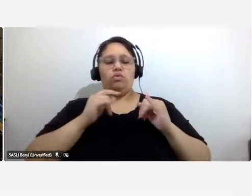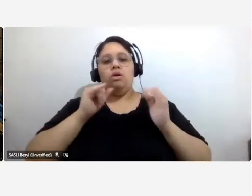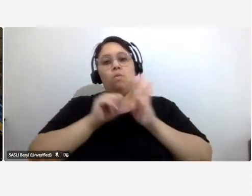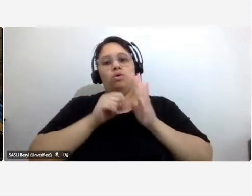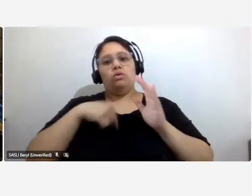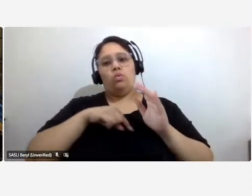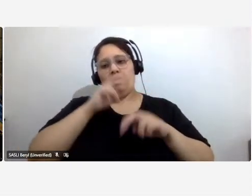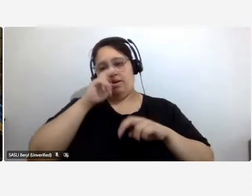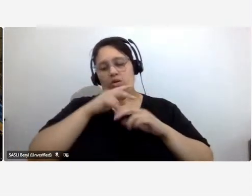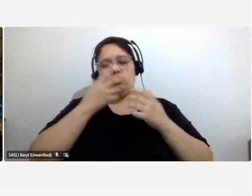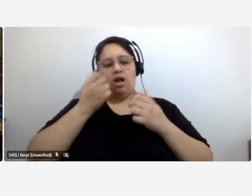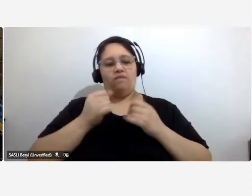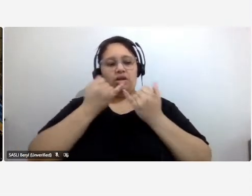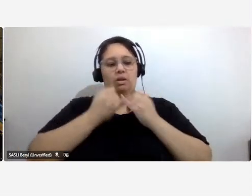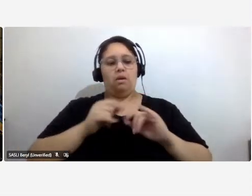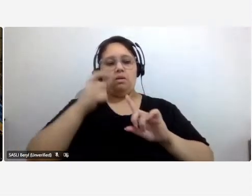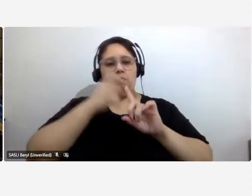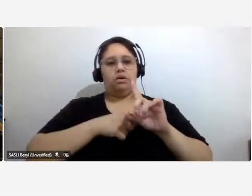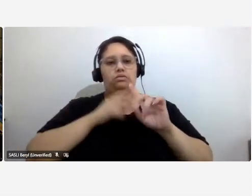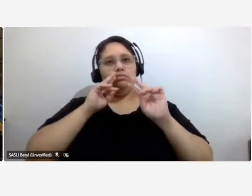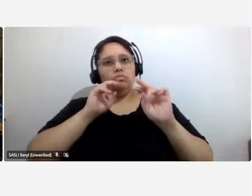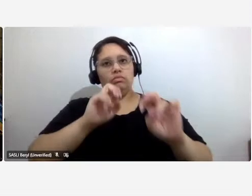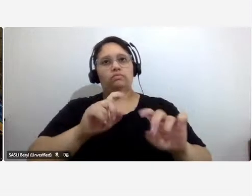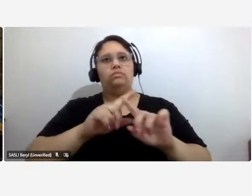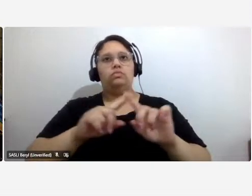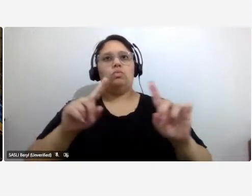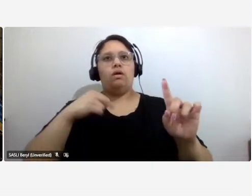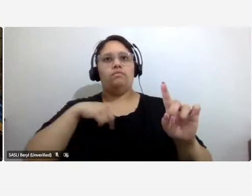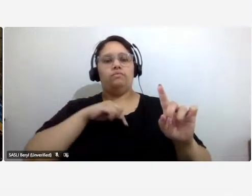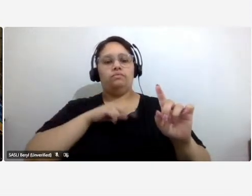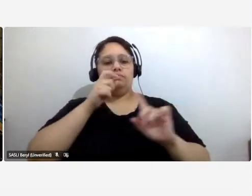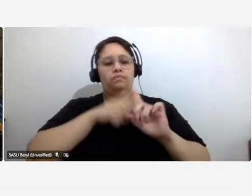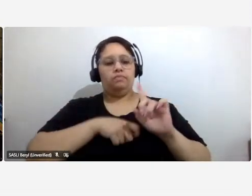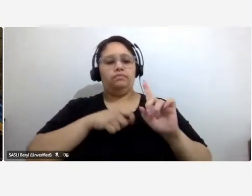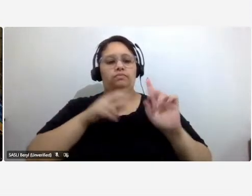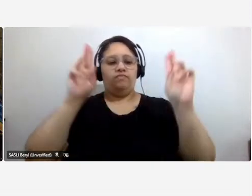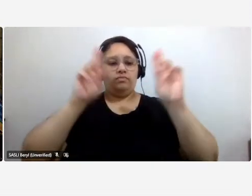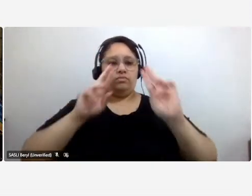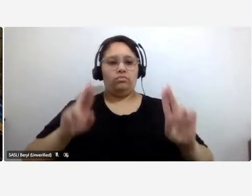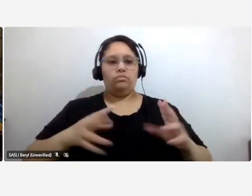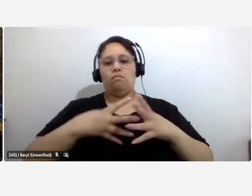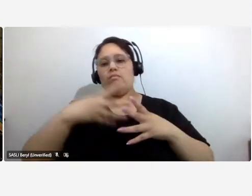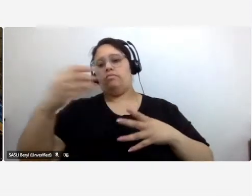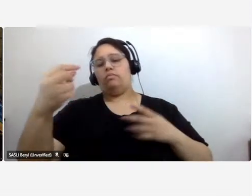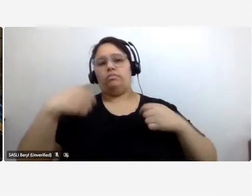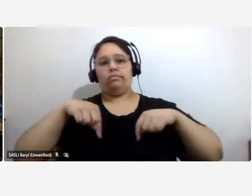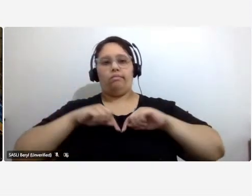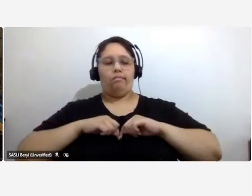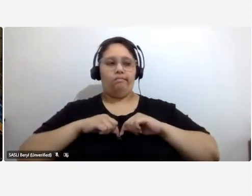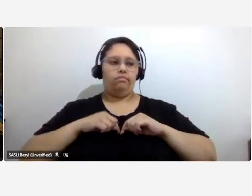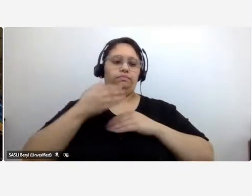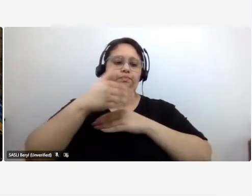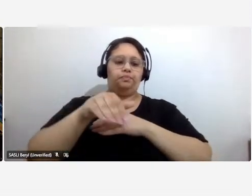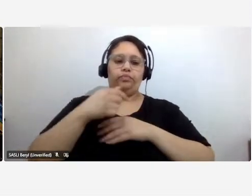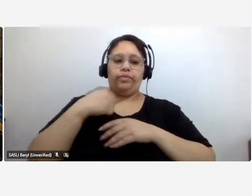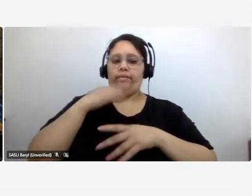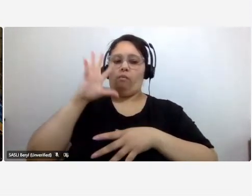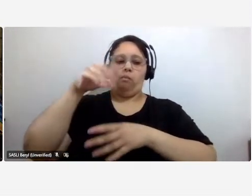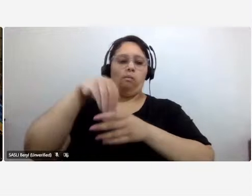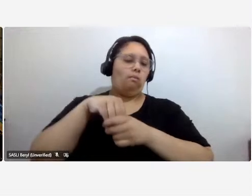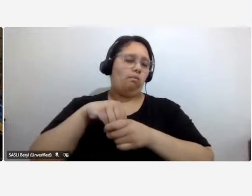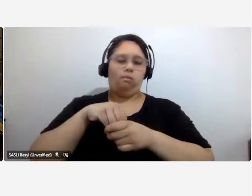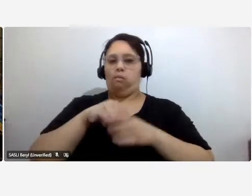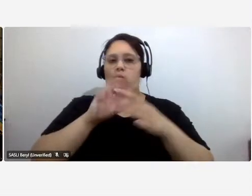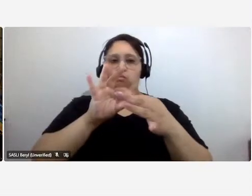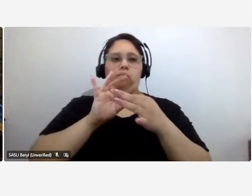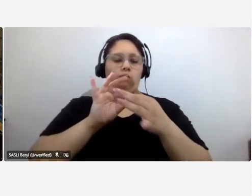independent person looking at it, because that person would engage with the federations outside of our realm. So we are not part of that